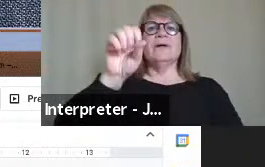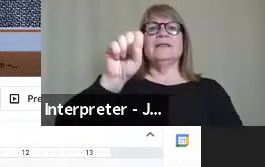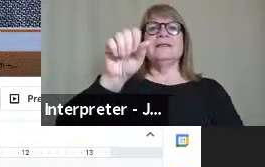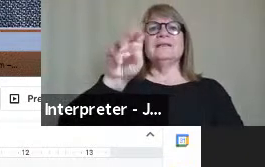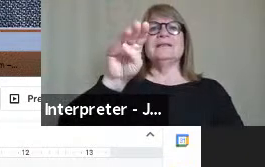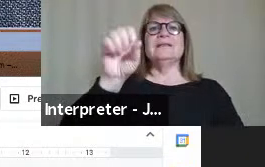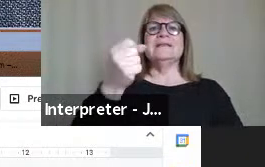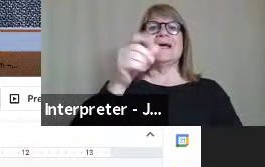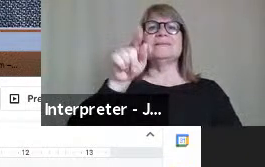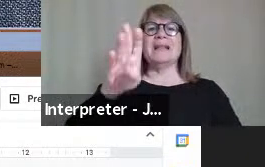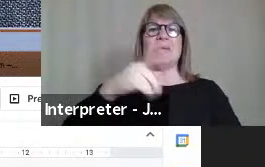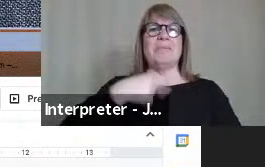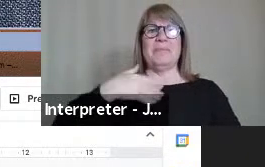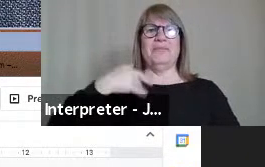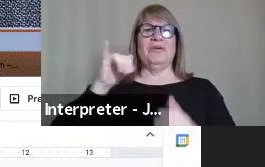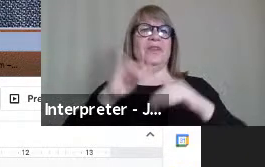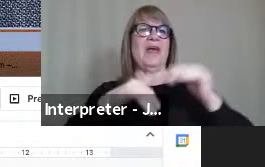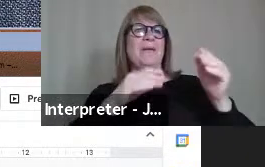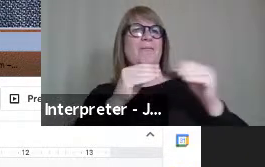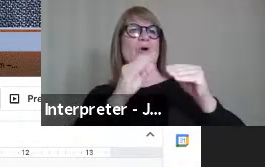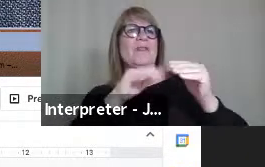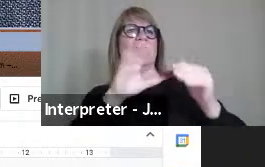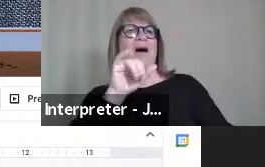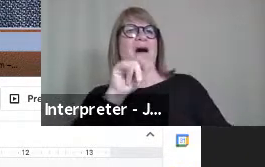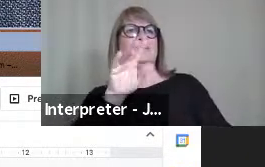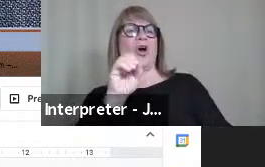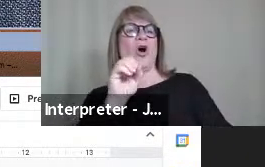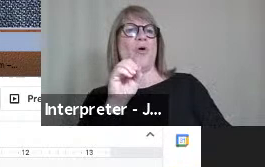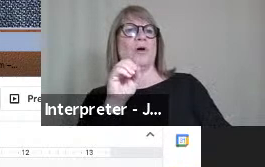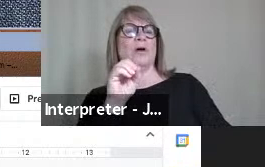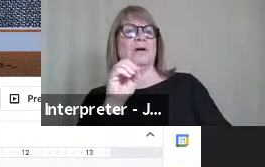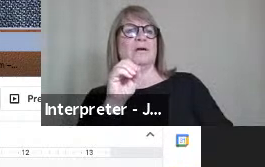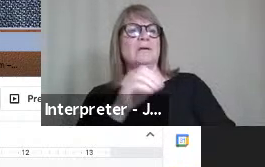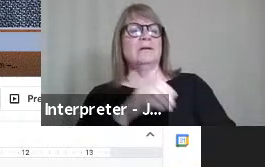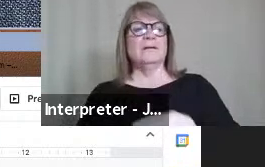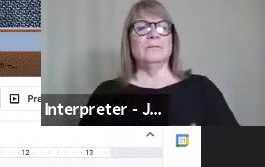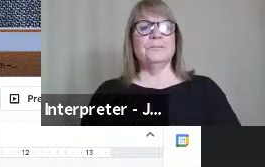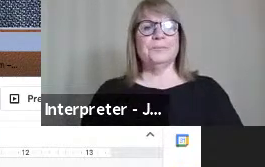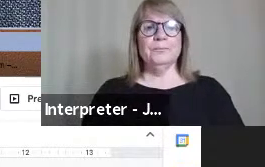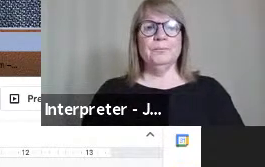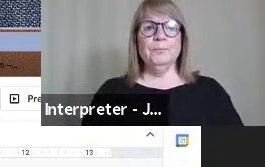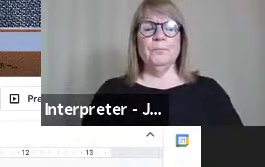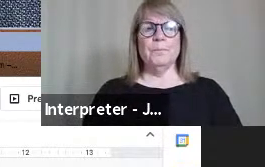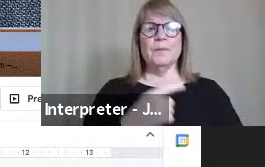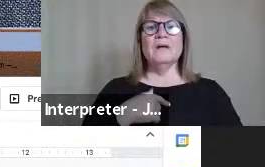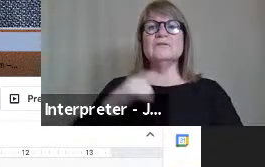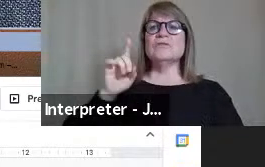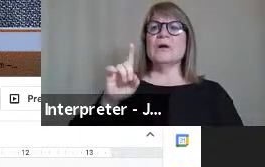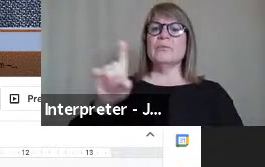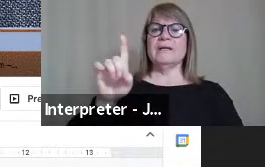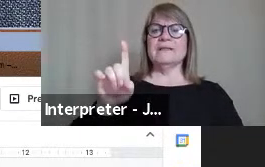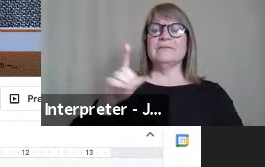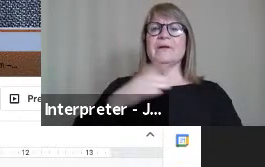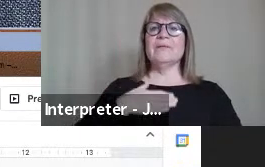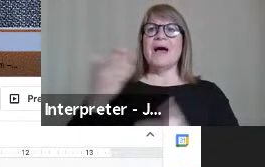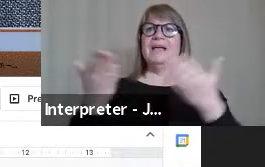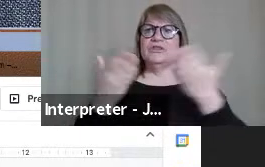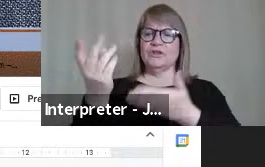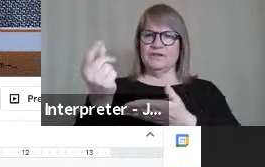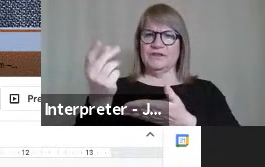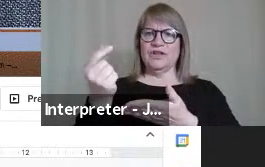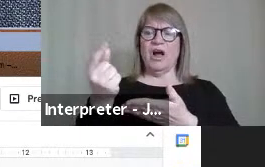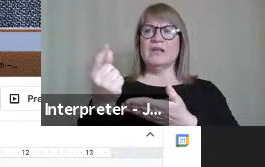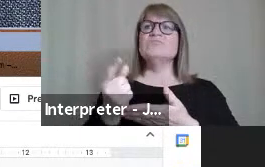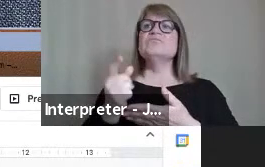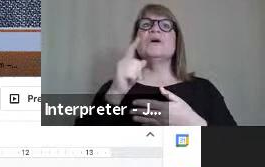costco because i don't spend all my money at sam's club and compared to costco i walked in with starland my service dog and we go to the